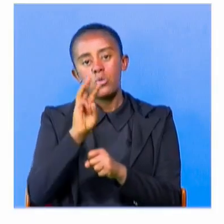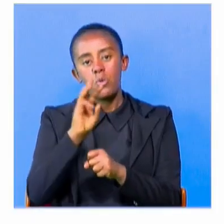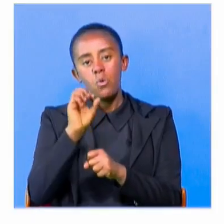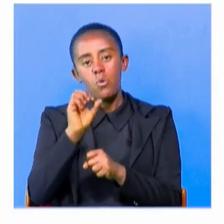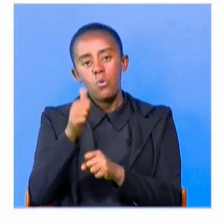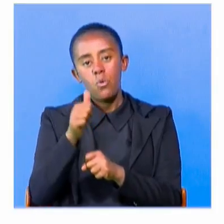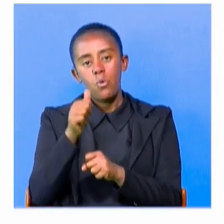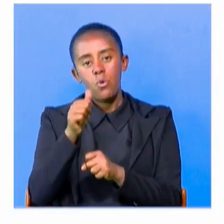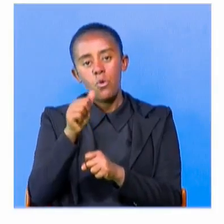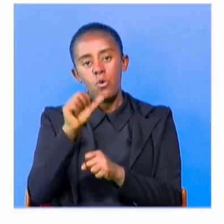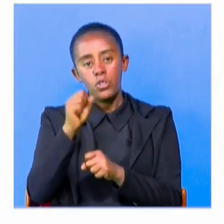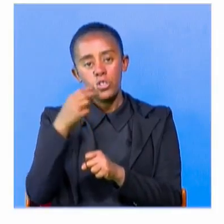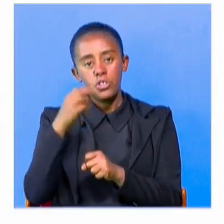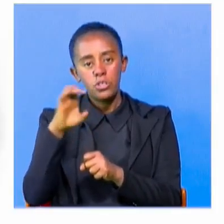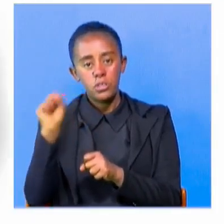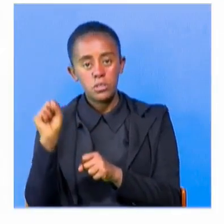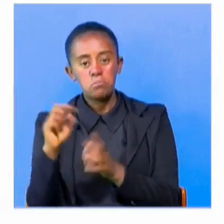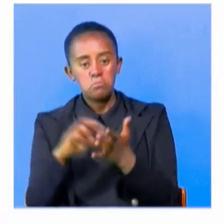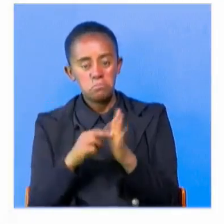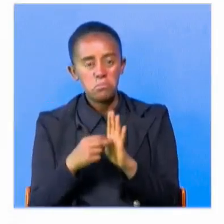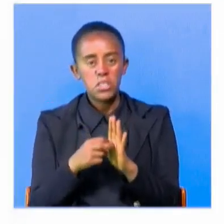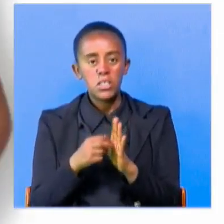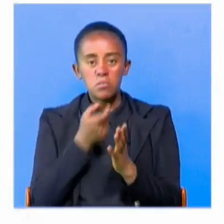his lunchbox.